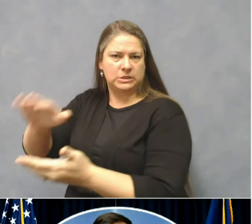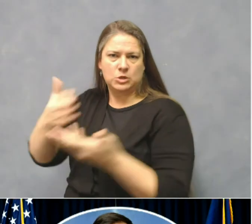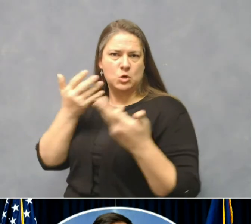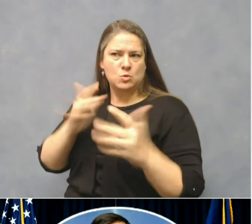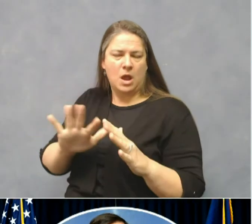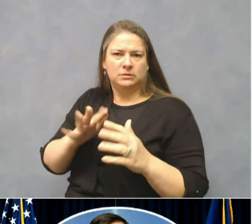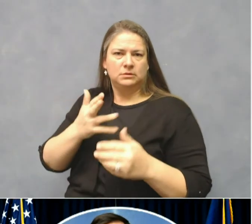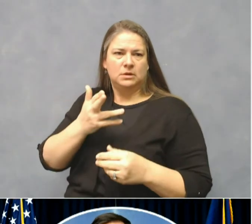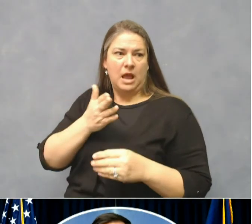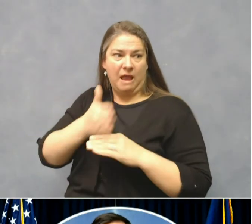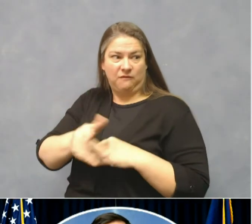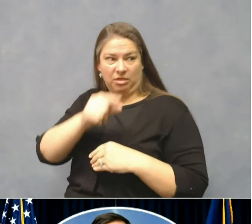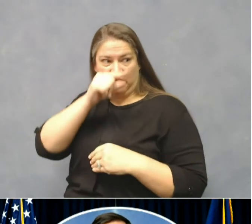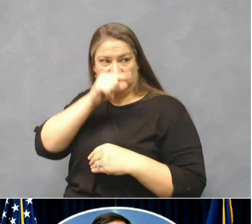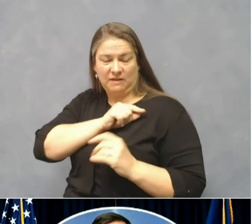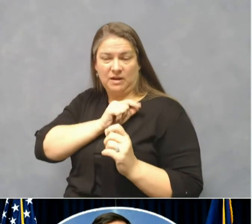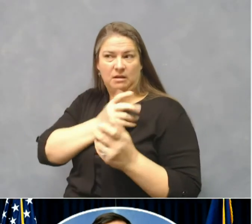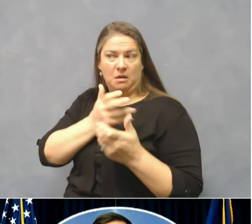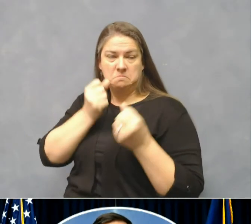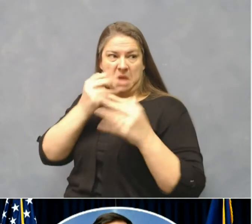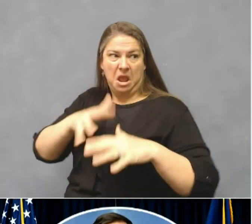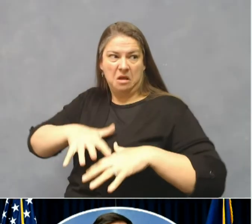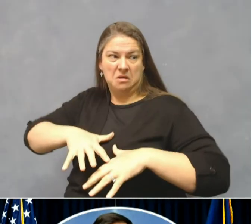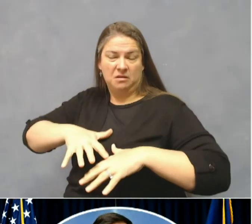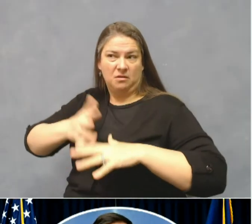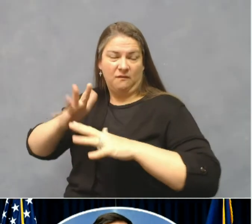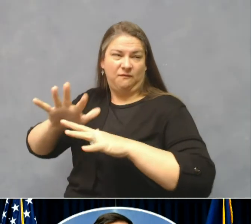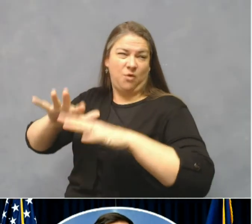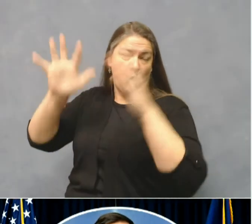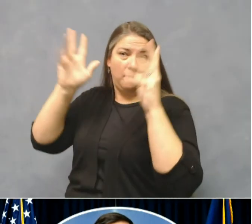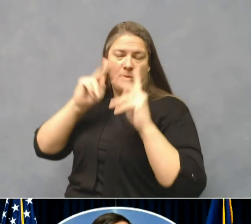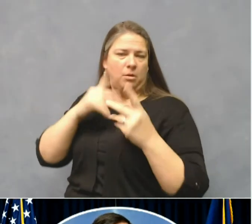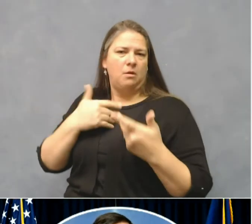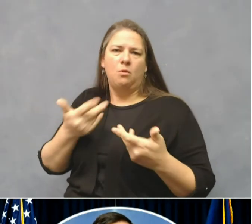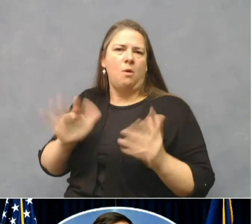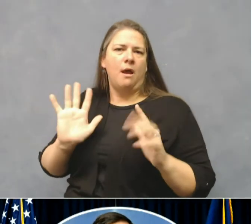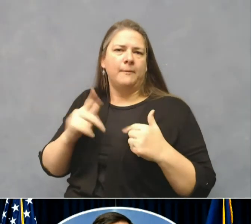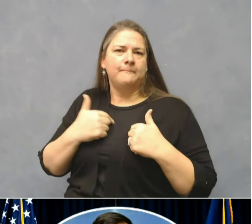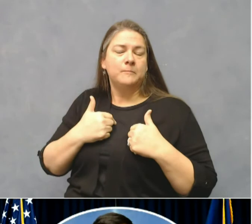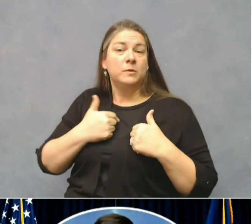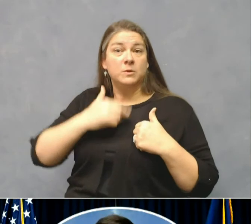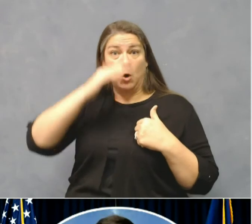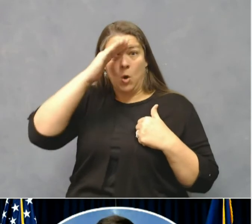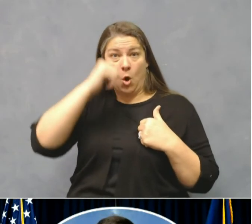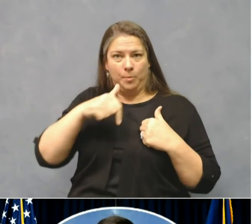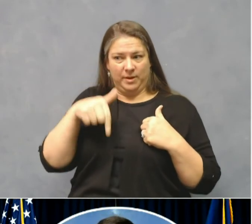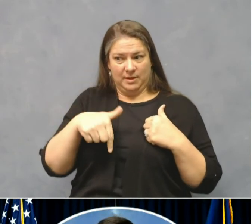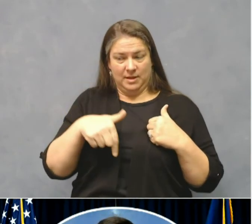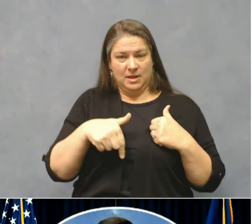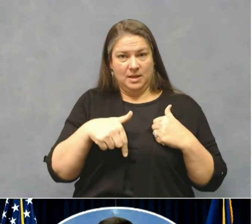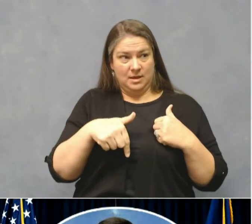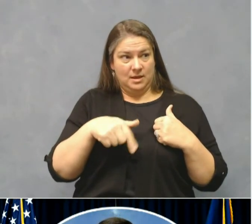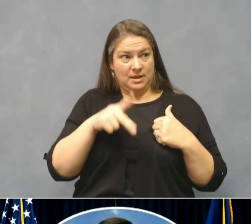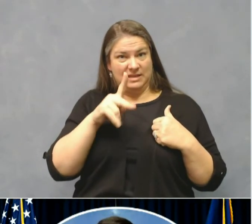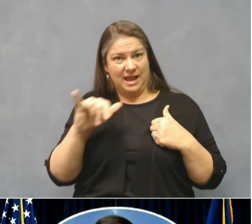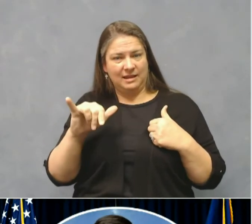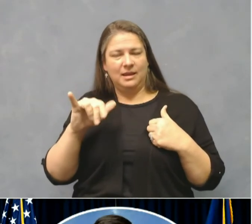surge. It's my hope that we see a smaller one here than other places, and a lot of steps were necessary to make that happen.